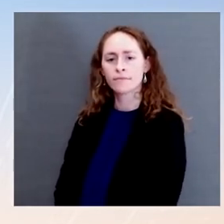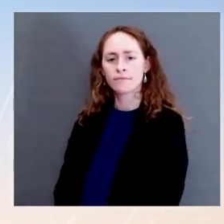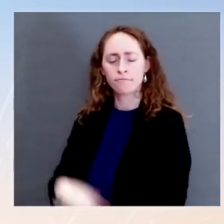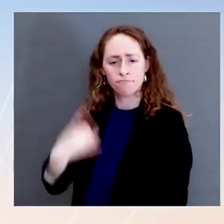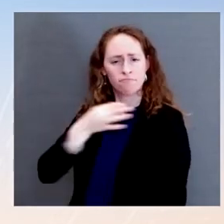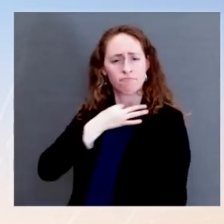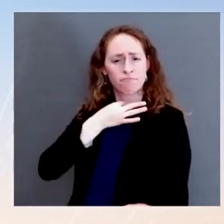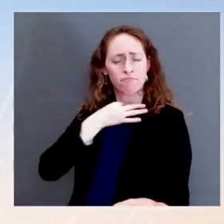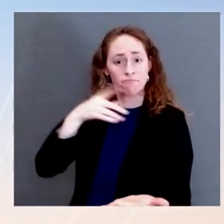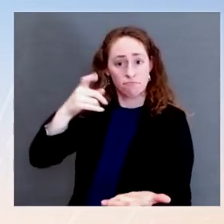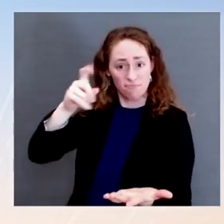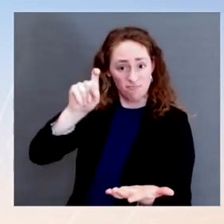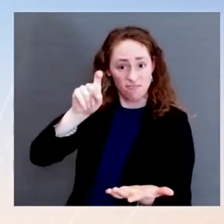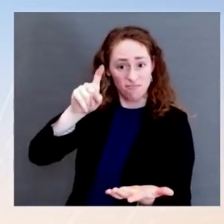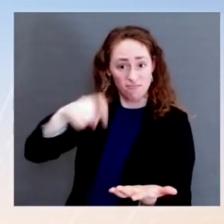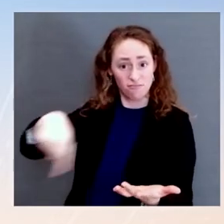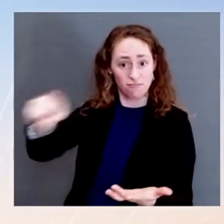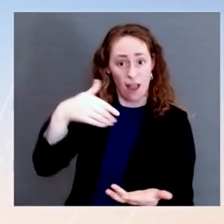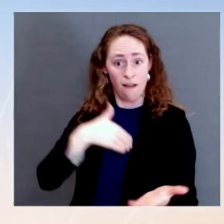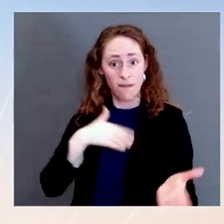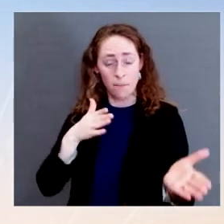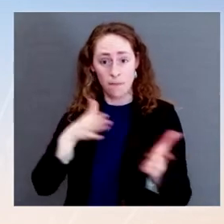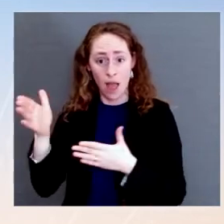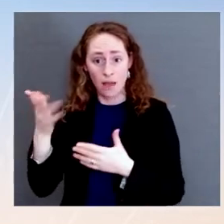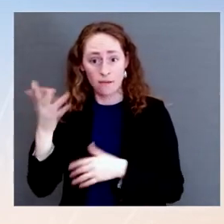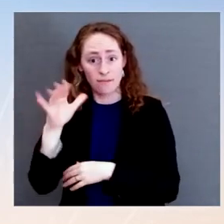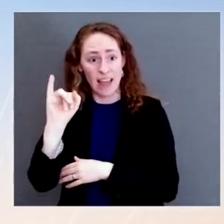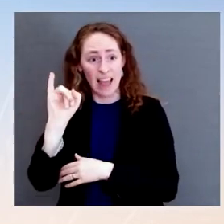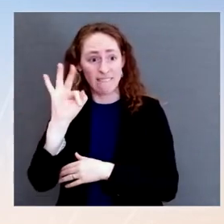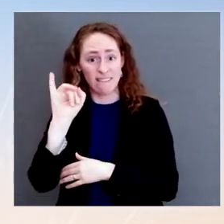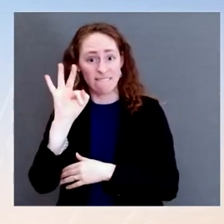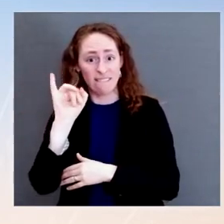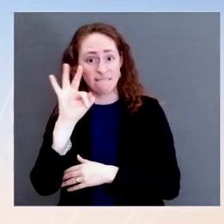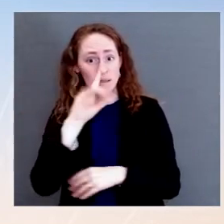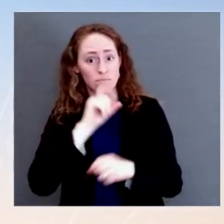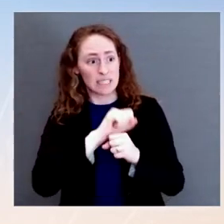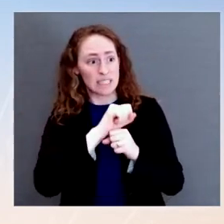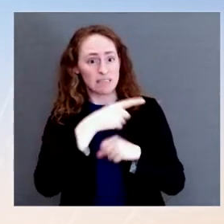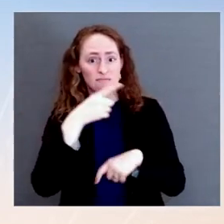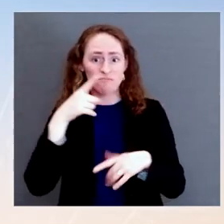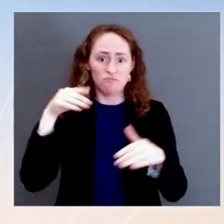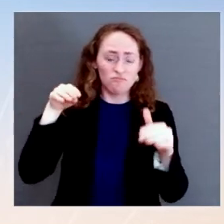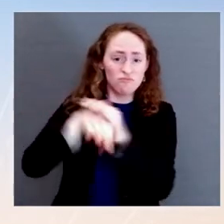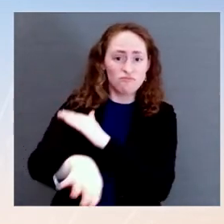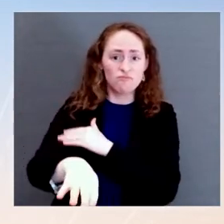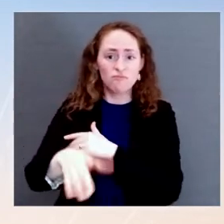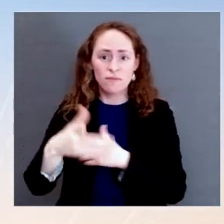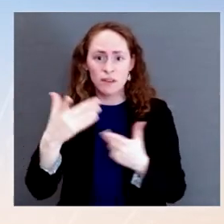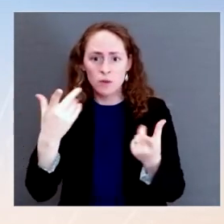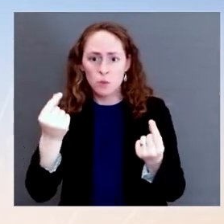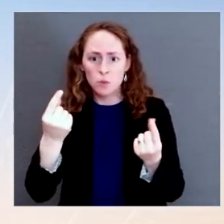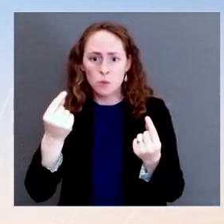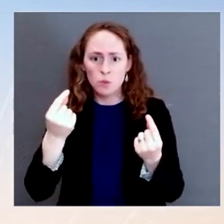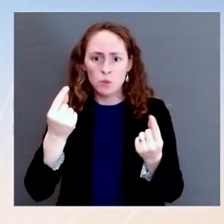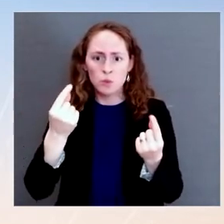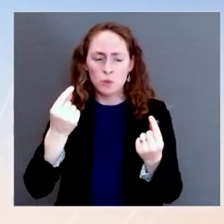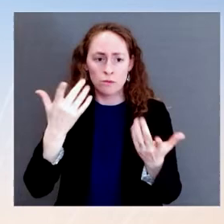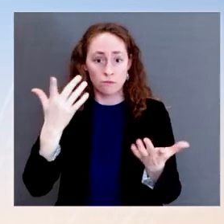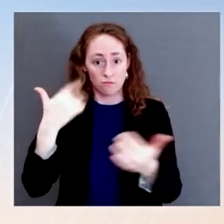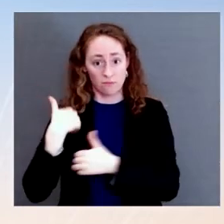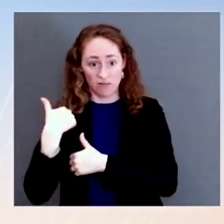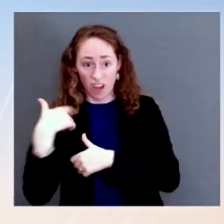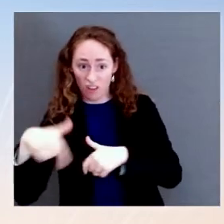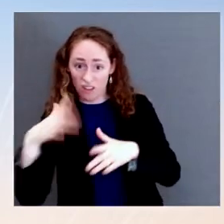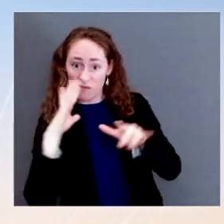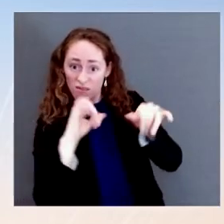of the president's conversations with his transatlantic partners, which is going to happen later this afternoon, and we'll provide you a list of who will be